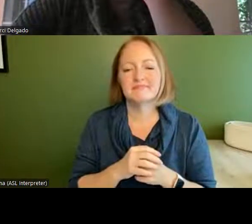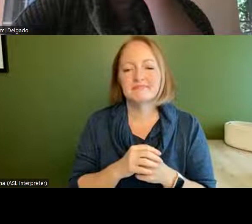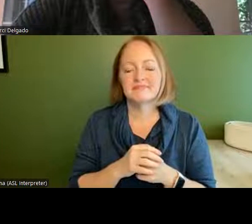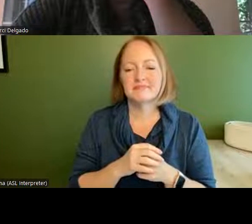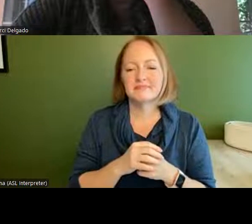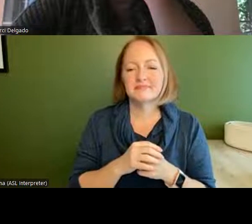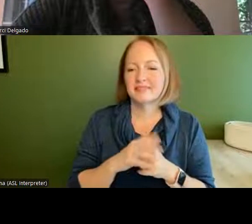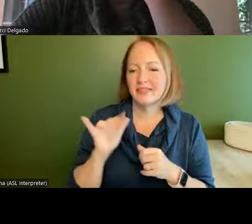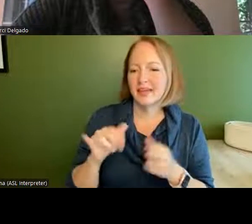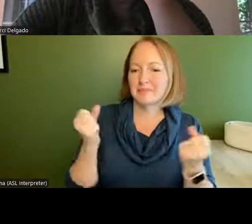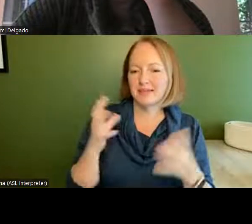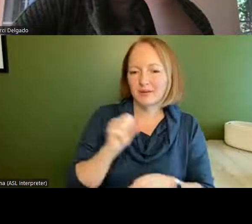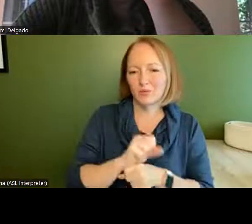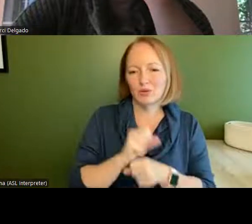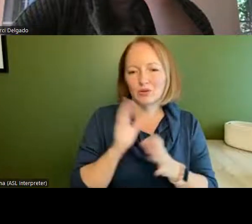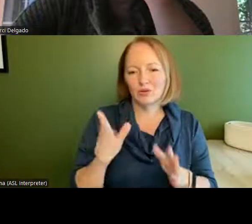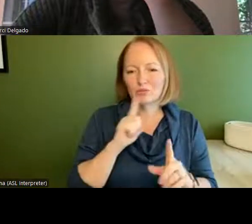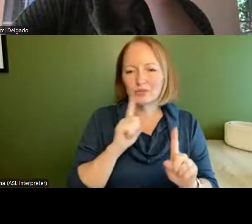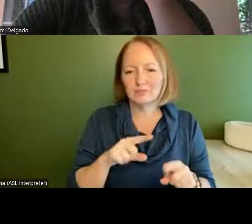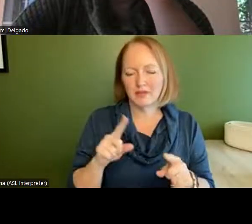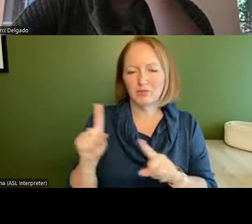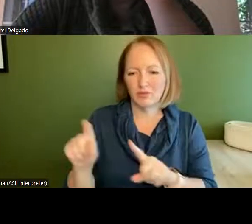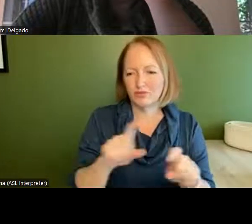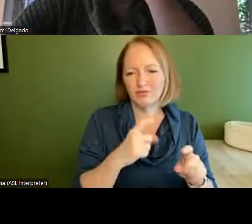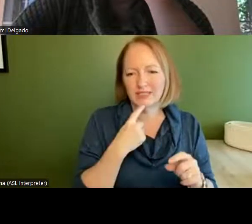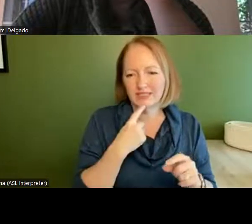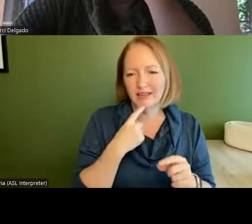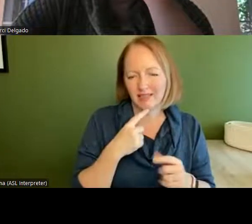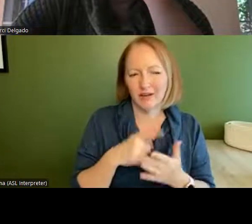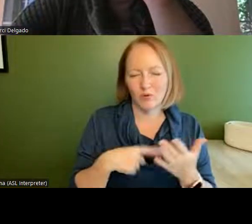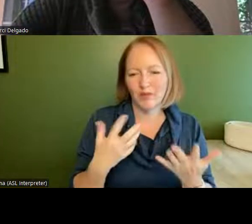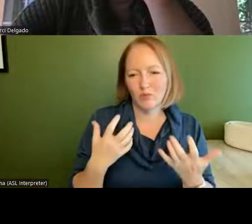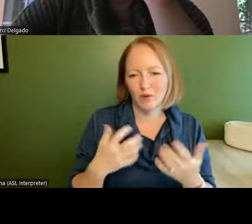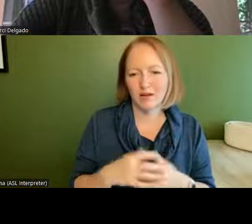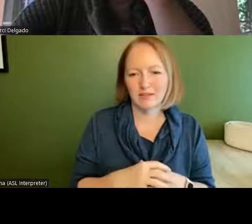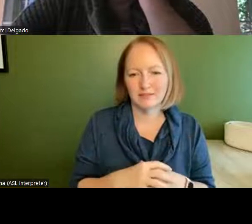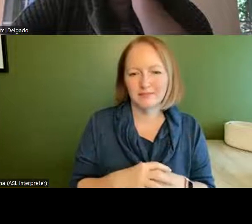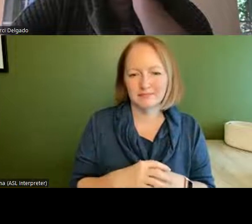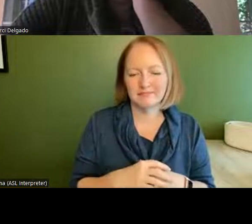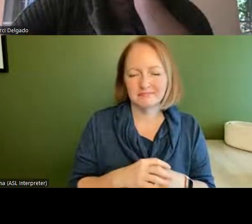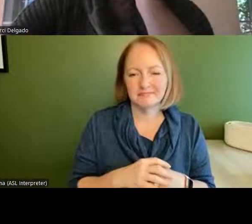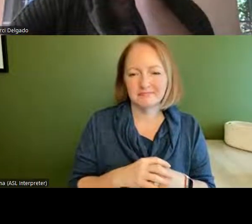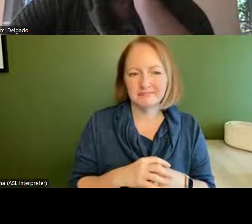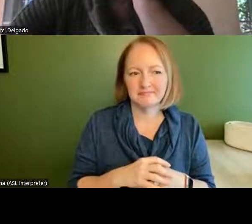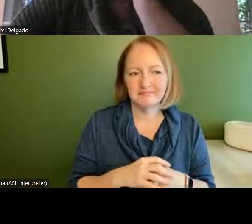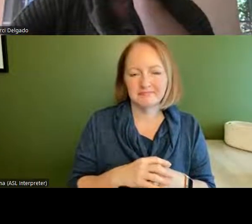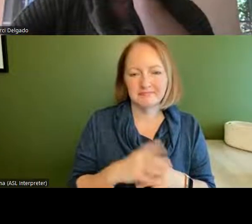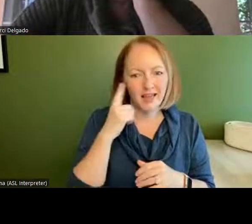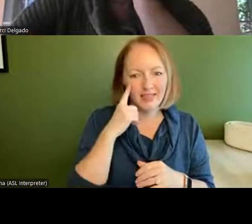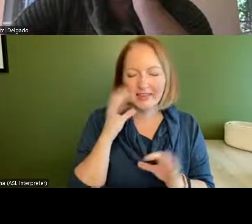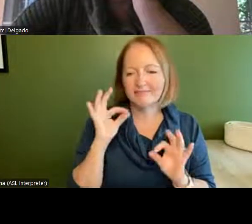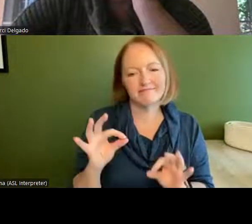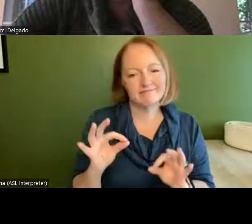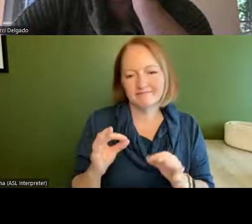of workers that replied to the survey kind of said that was one of the things that they would like to have as well. So I think you're just